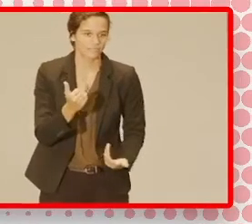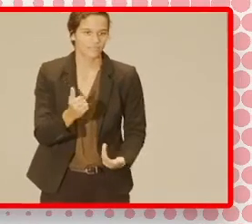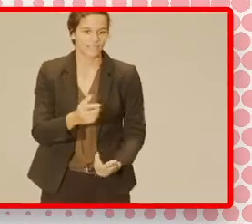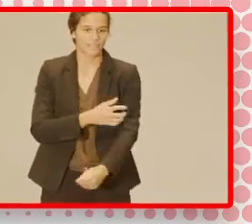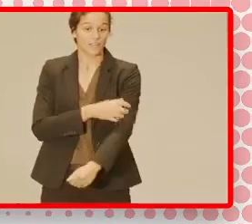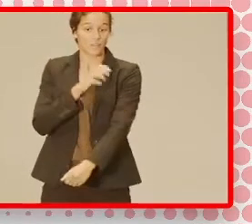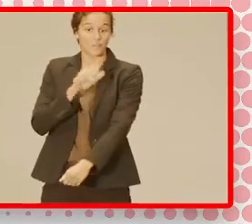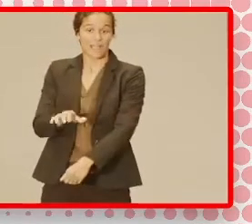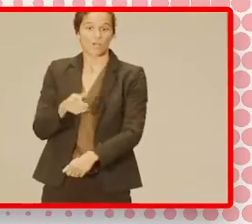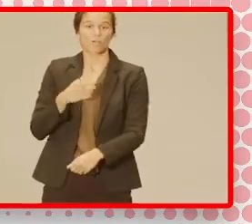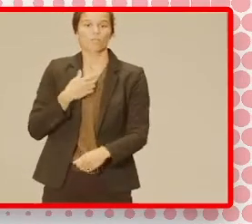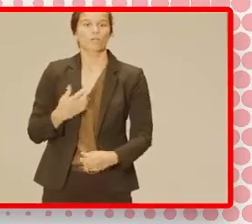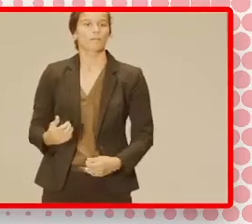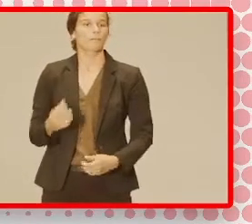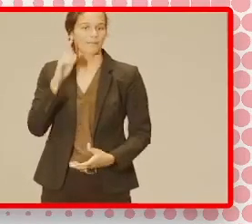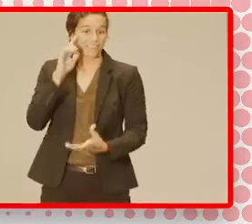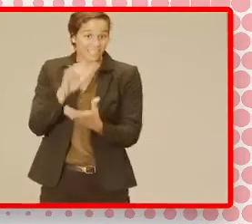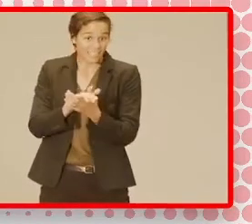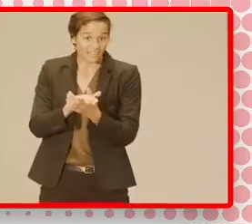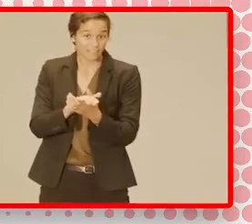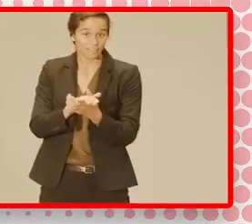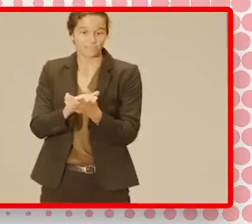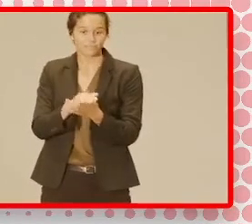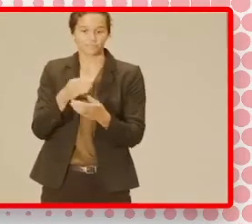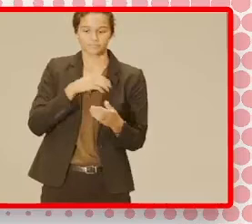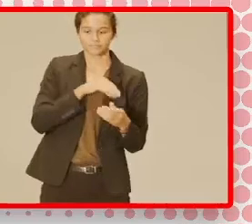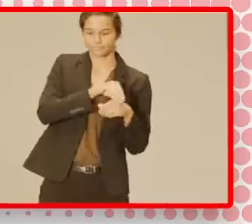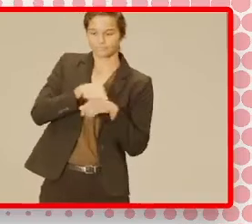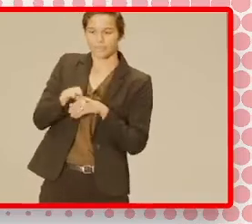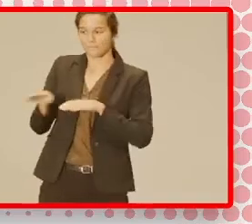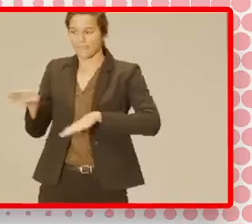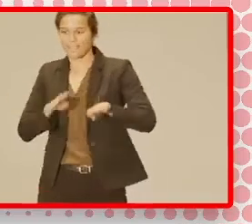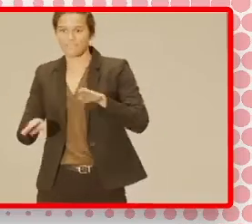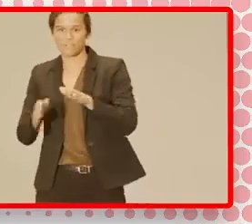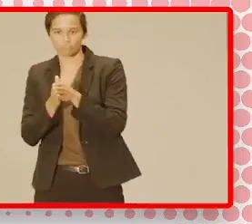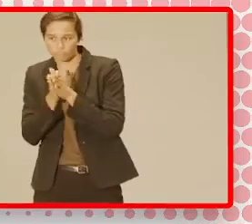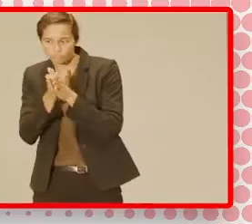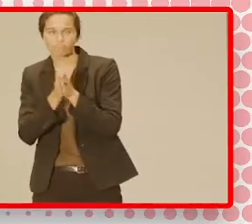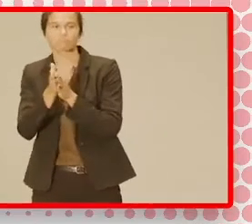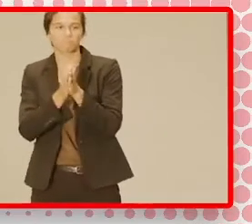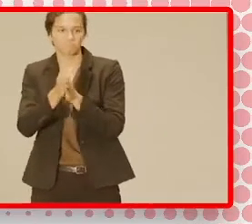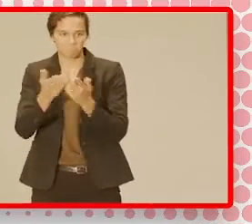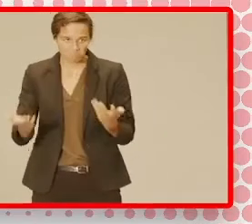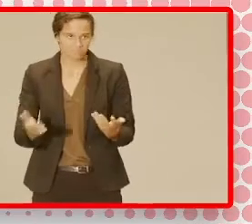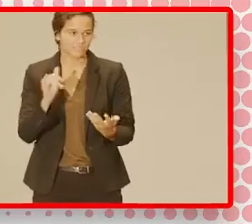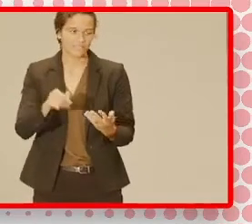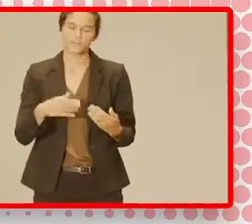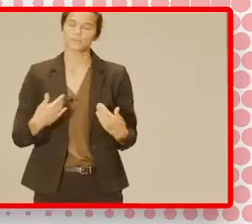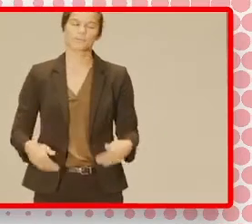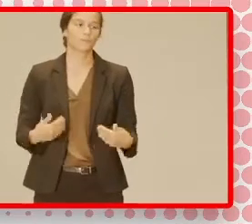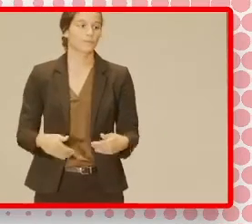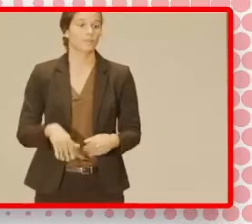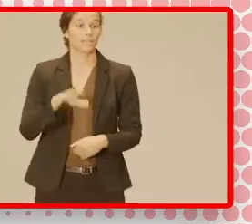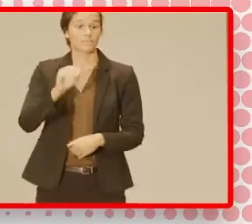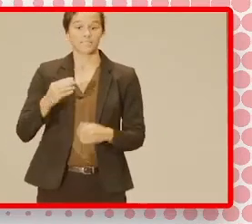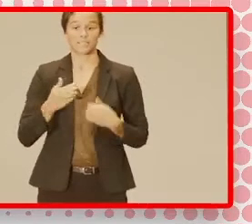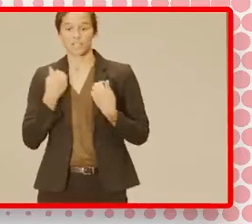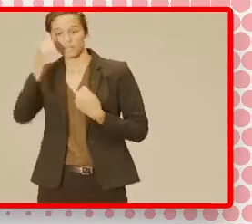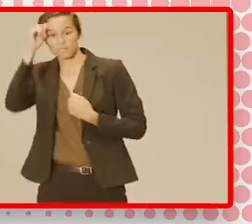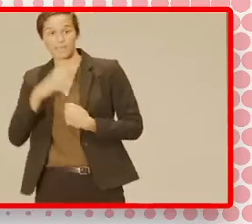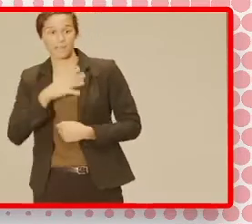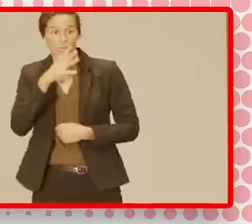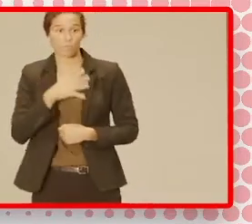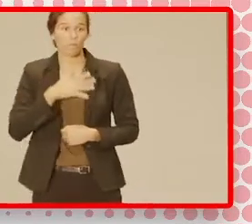belief driving behavior is unbelievable, and that's what's happening. These 50 young men and women are going to turn into 500 and